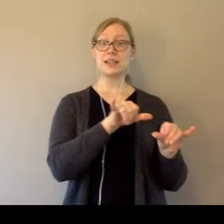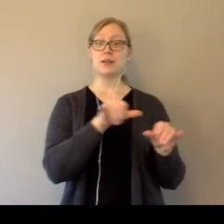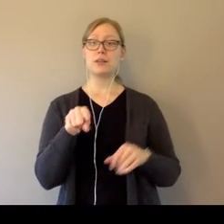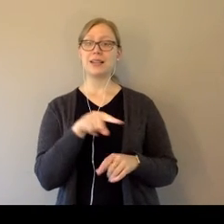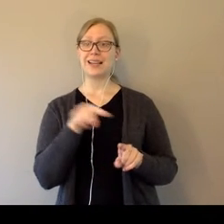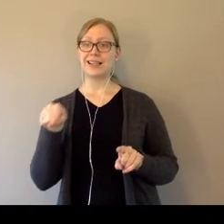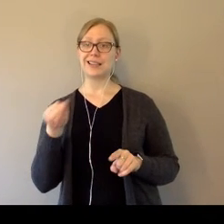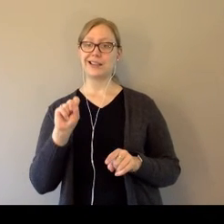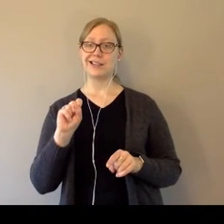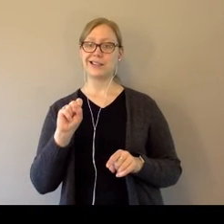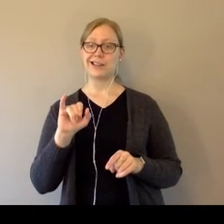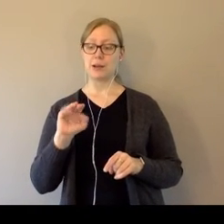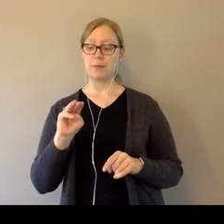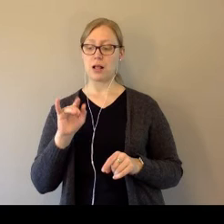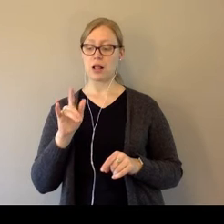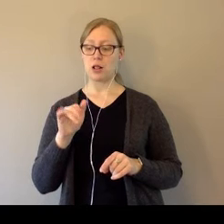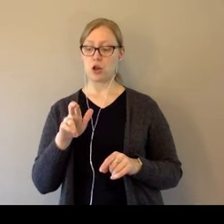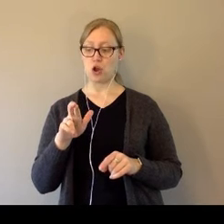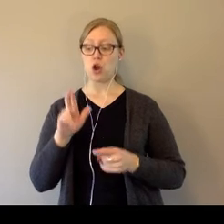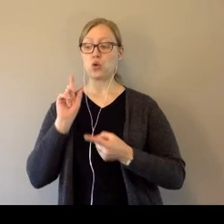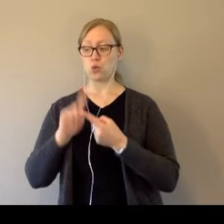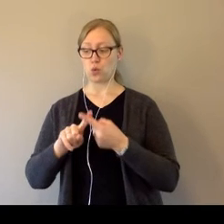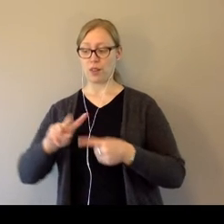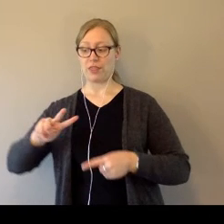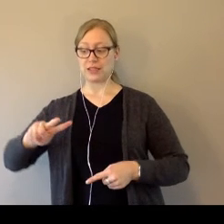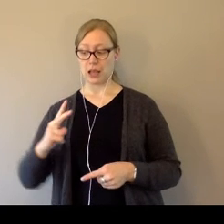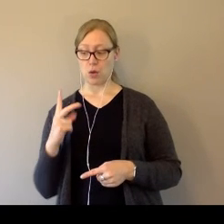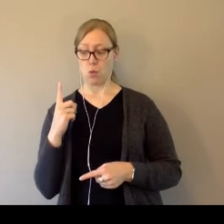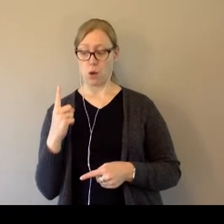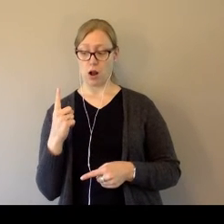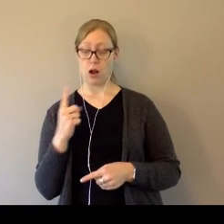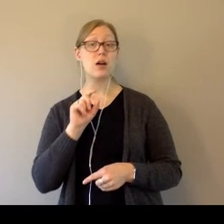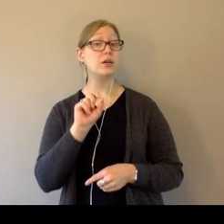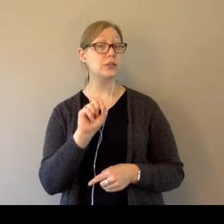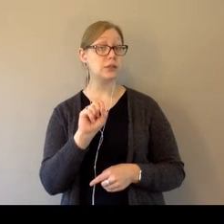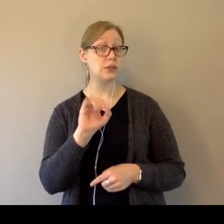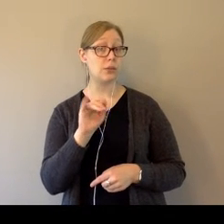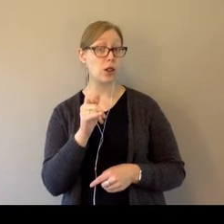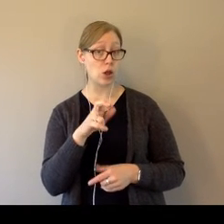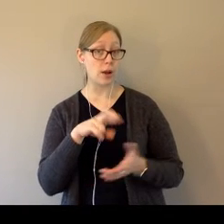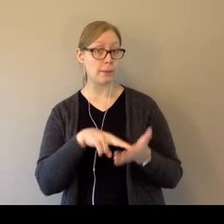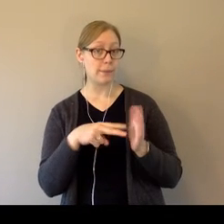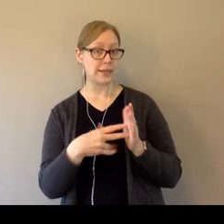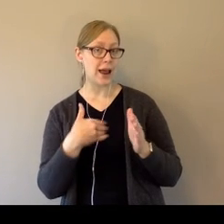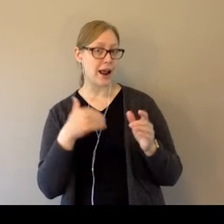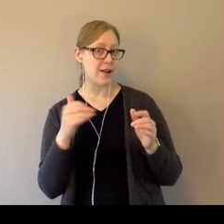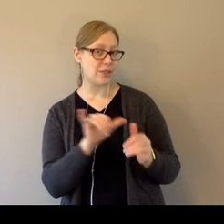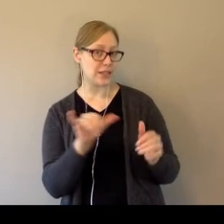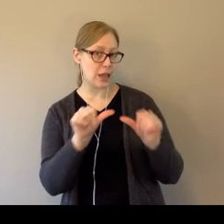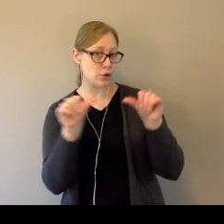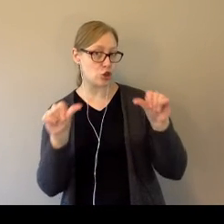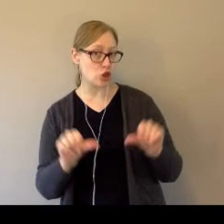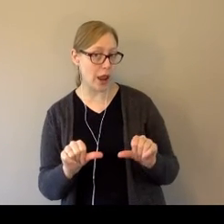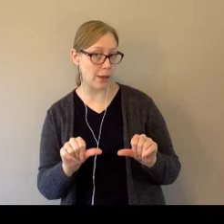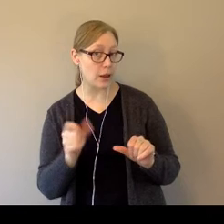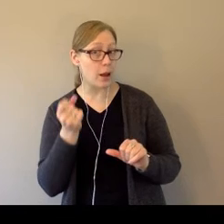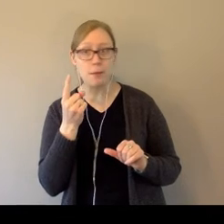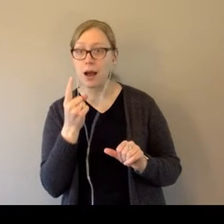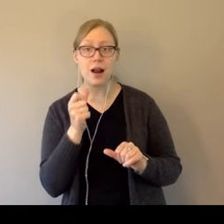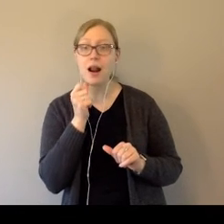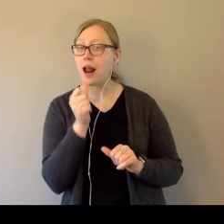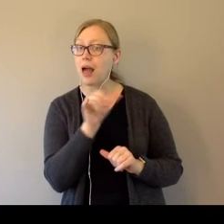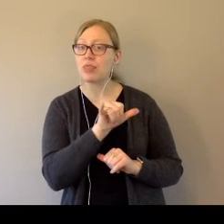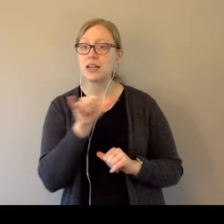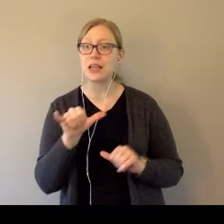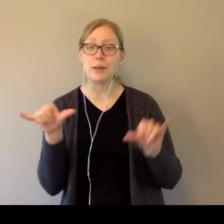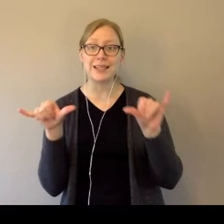And what does similar mean? Well, similar means that the figures have the same shape, but they're not necessarily the same size. Remember,